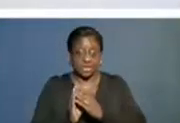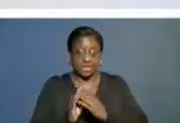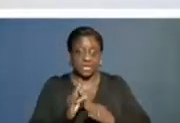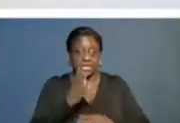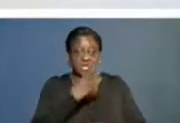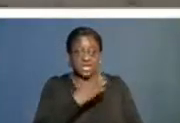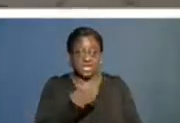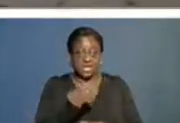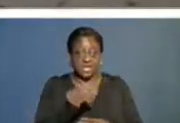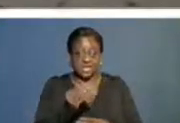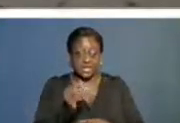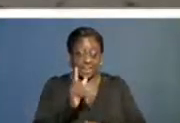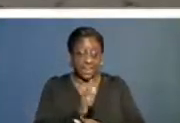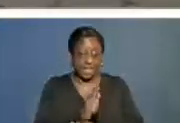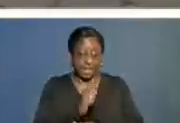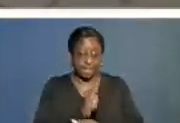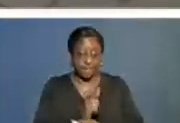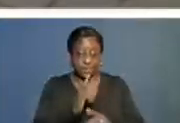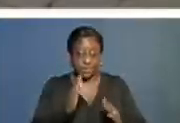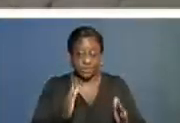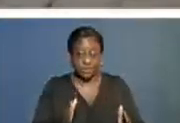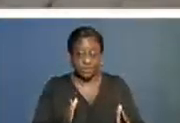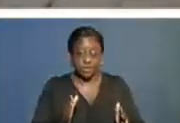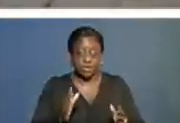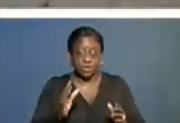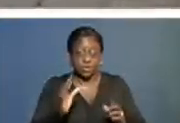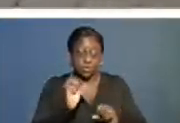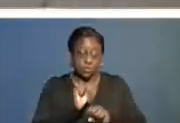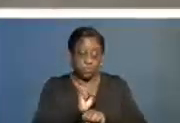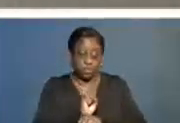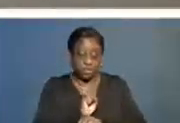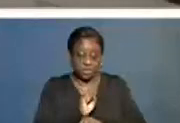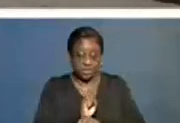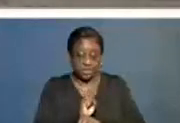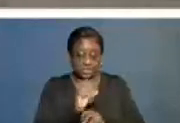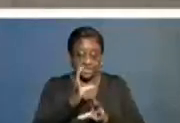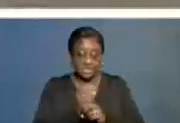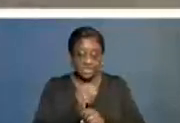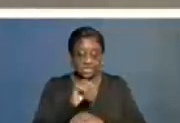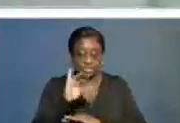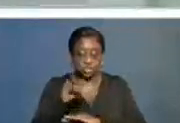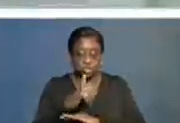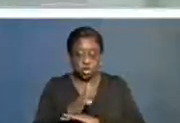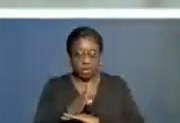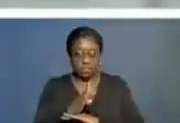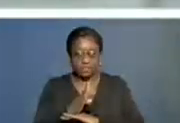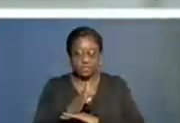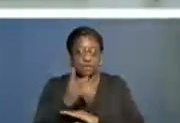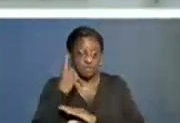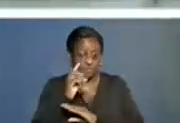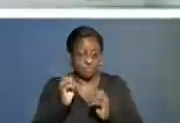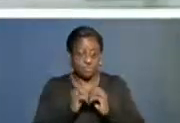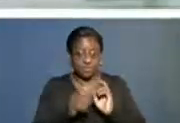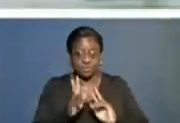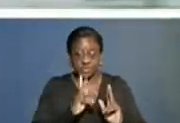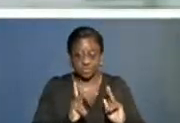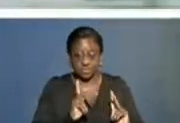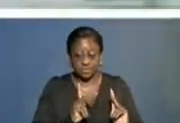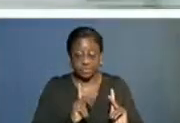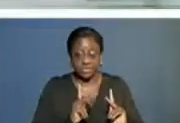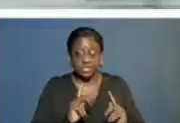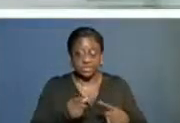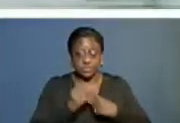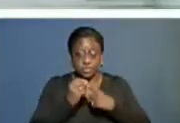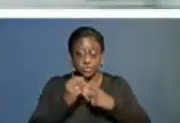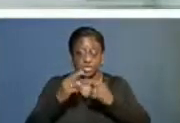Beach, Department of Labor officials aren't wasting time getting more job seekers employed. A job fair for the construction